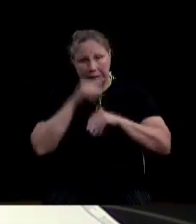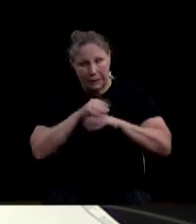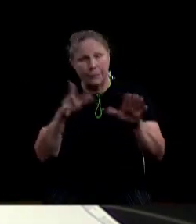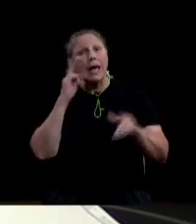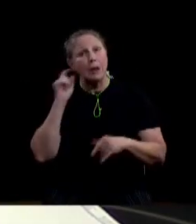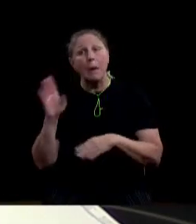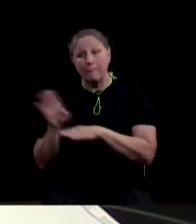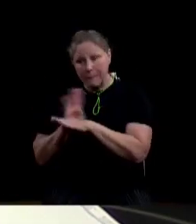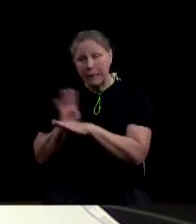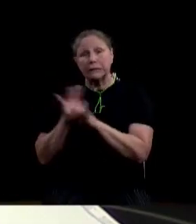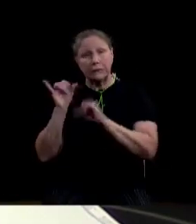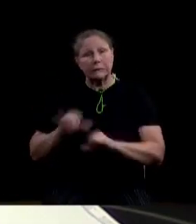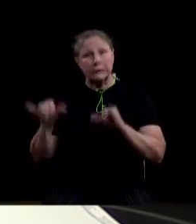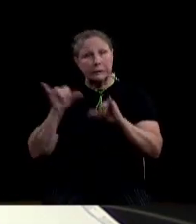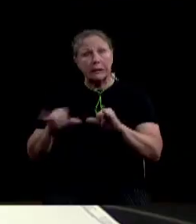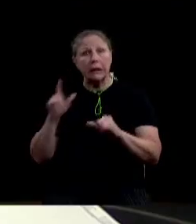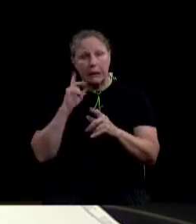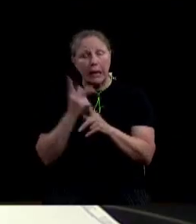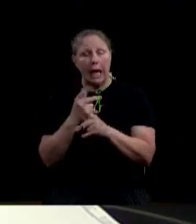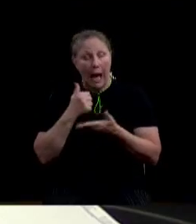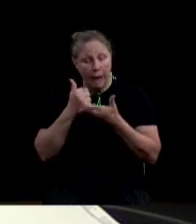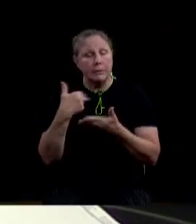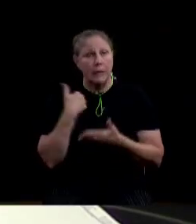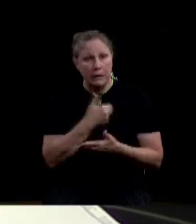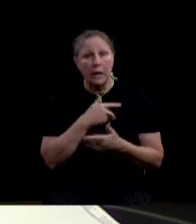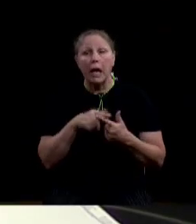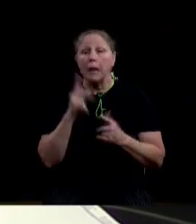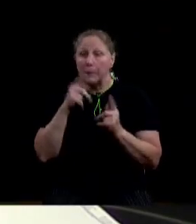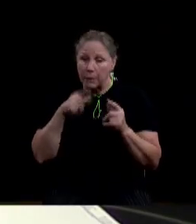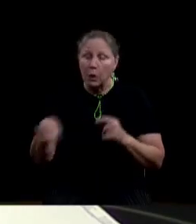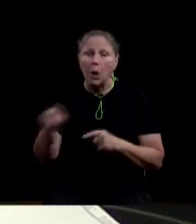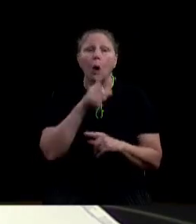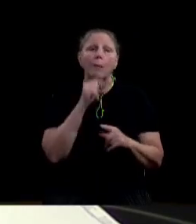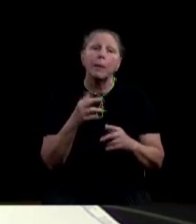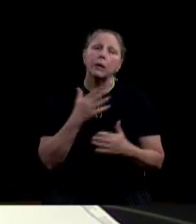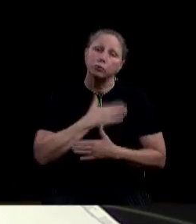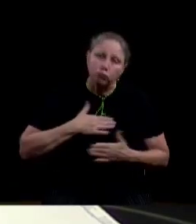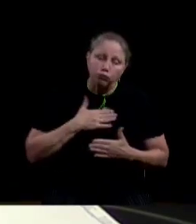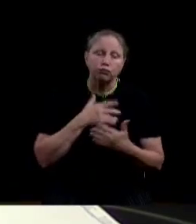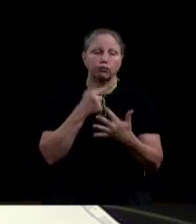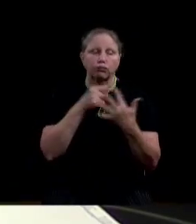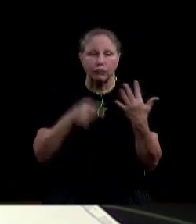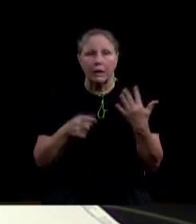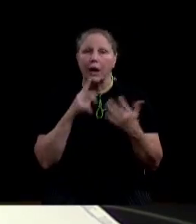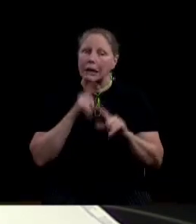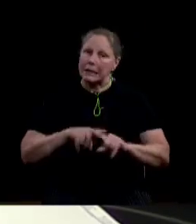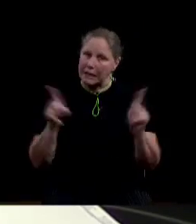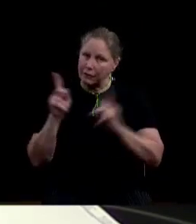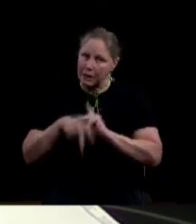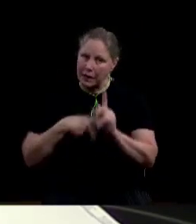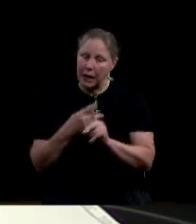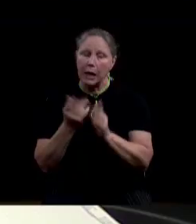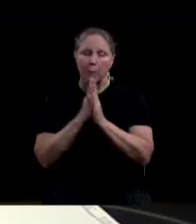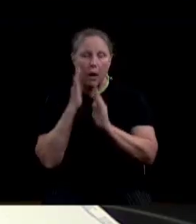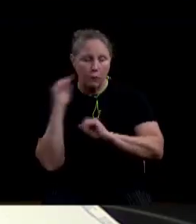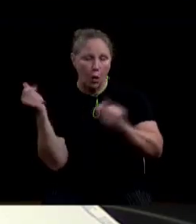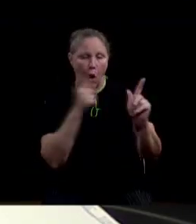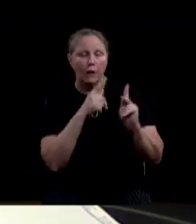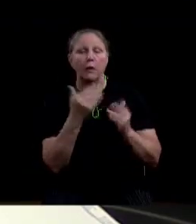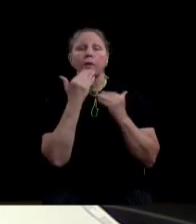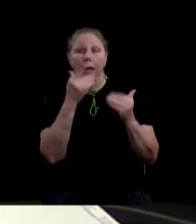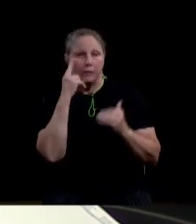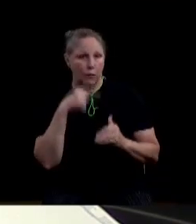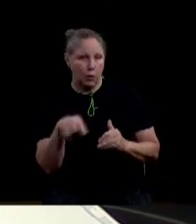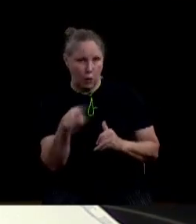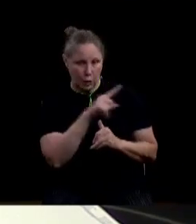its owners, but recreational activities are different. Praying for you all and thankful for you. The next comment is Sally